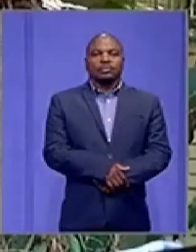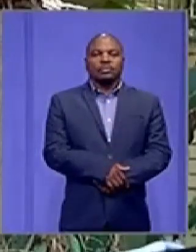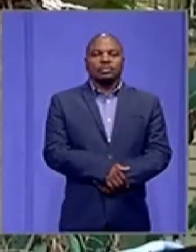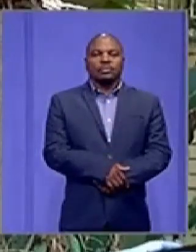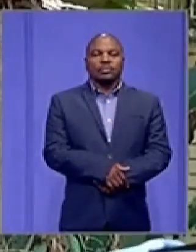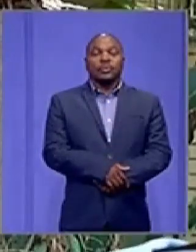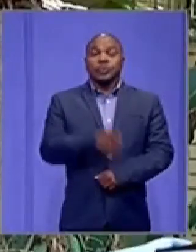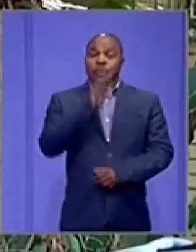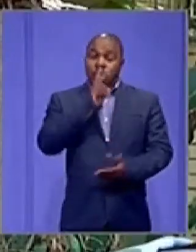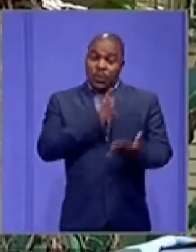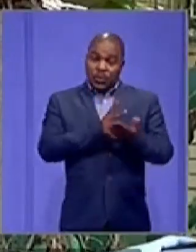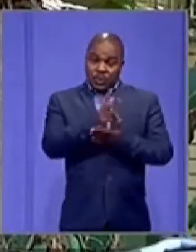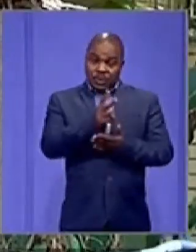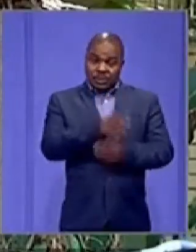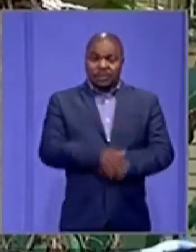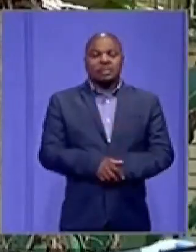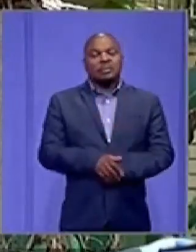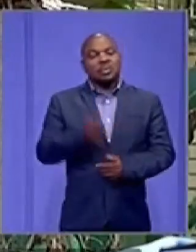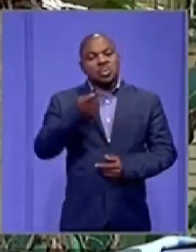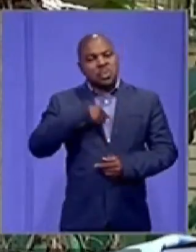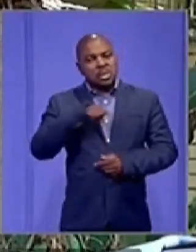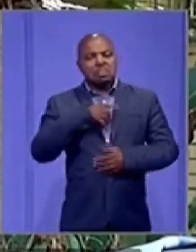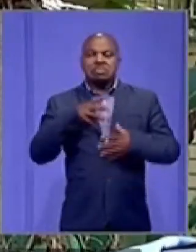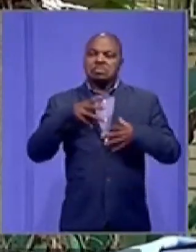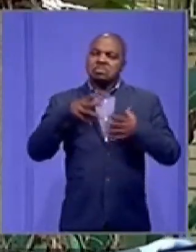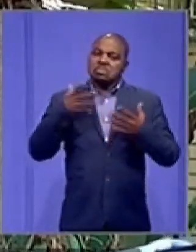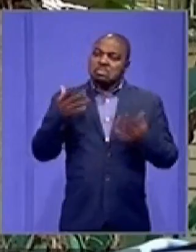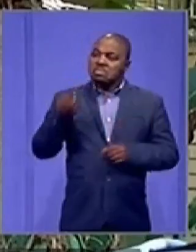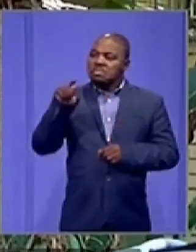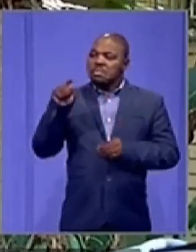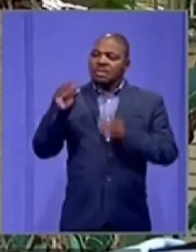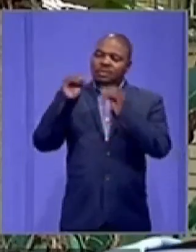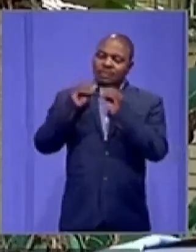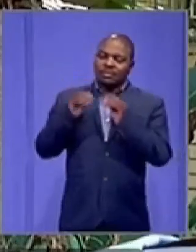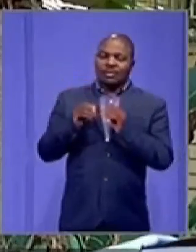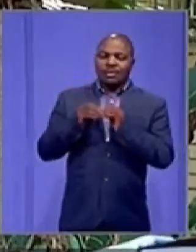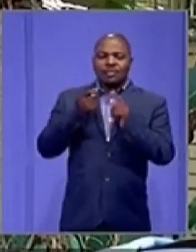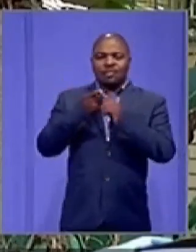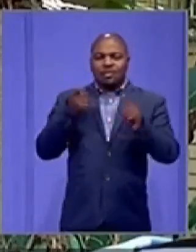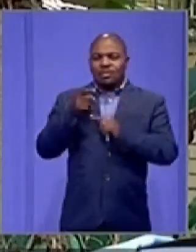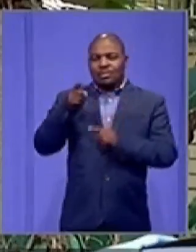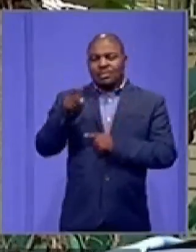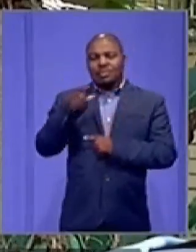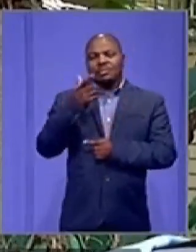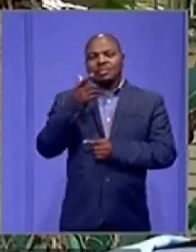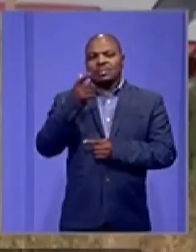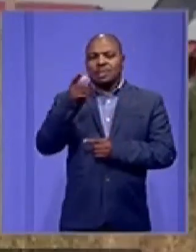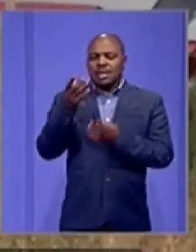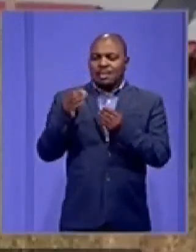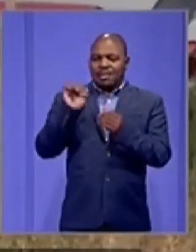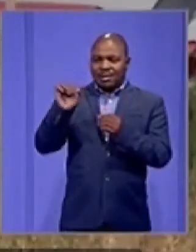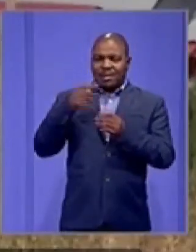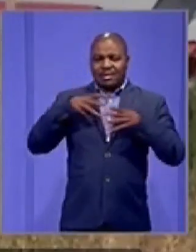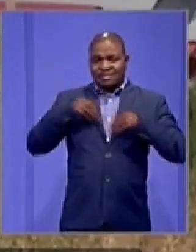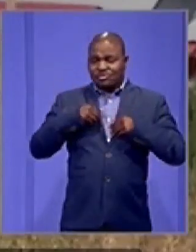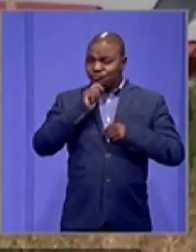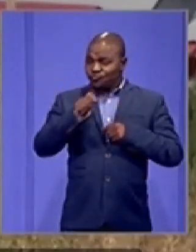Bonneteng ba taba ha re na be re dumela hore dipalopalo tsa census di accurate.